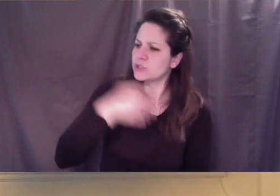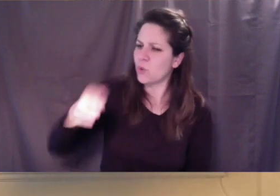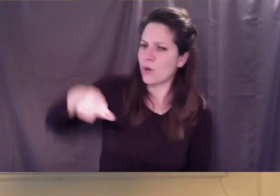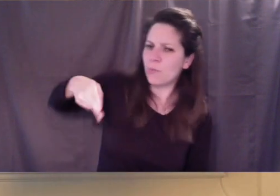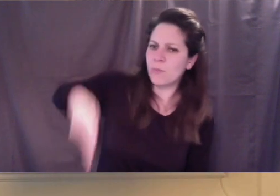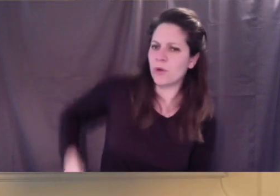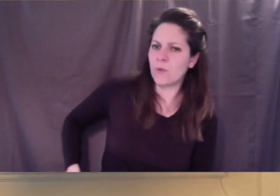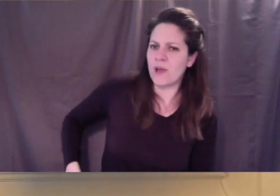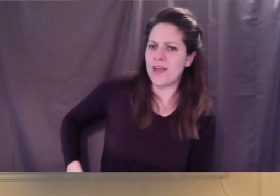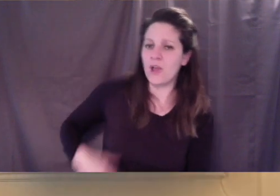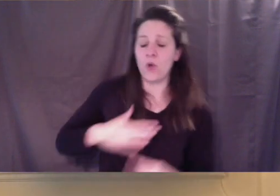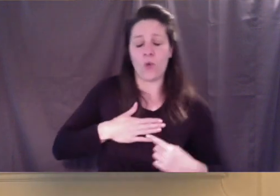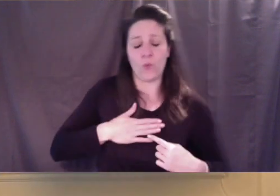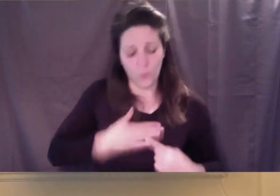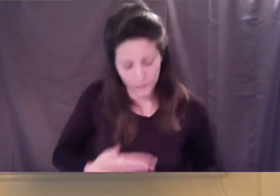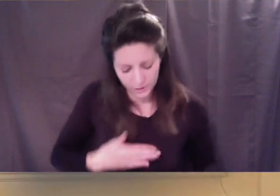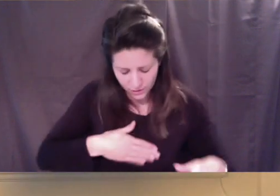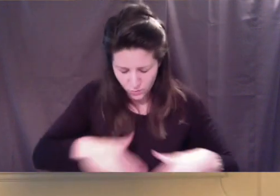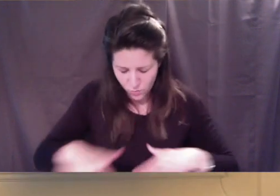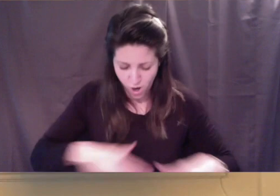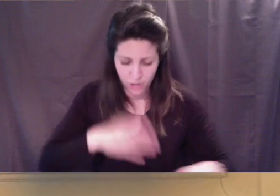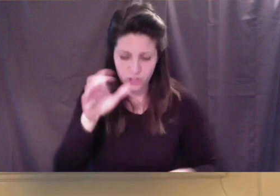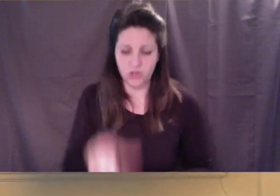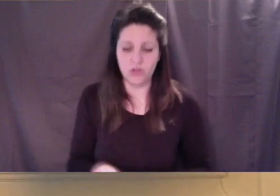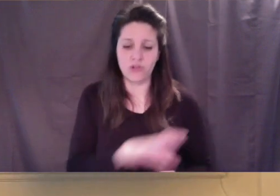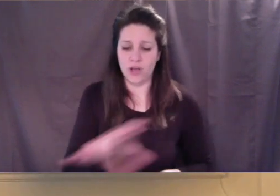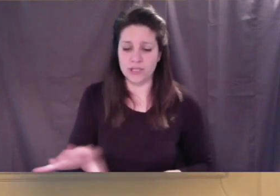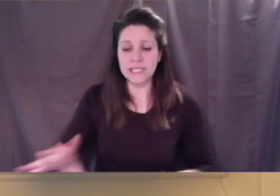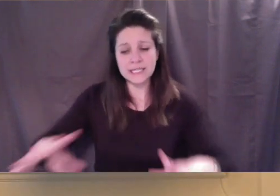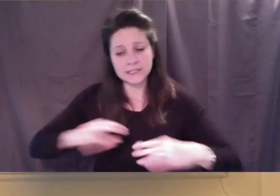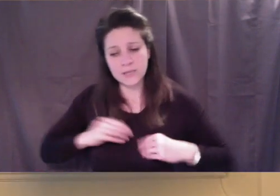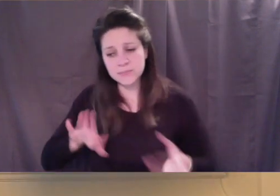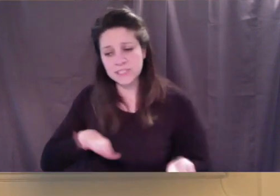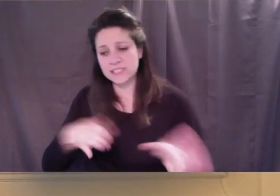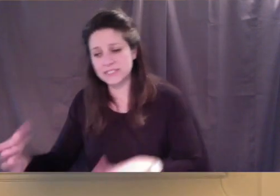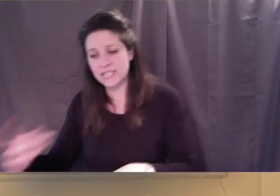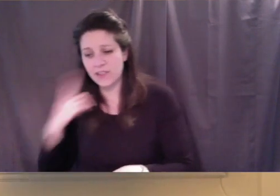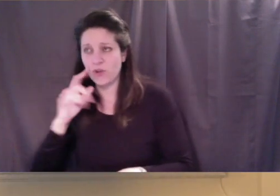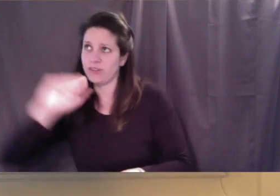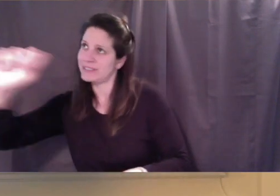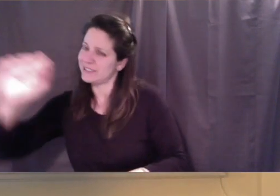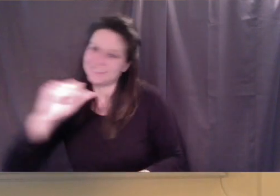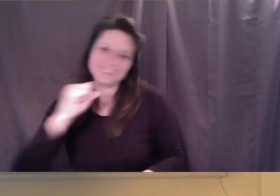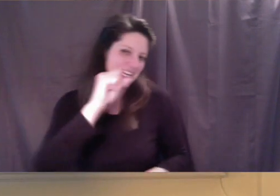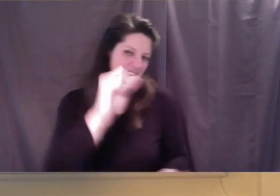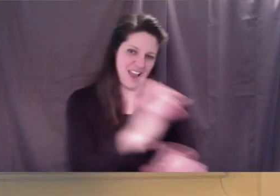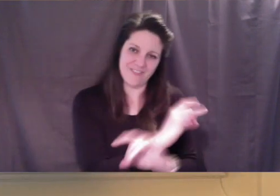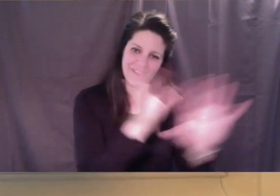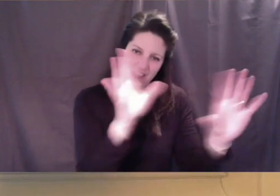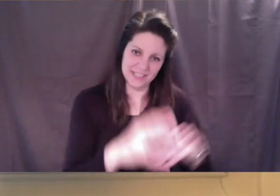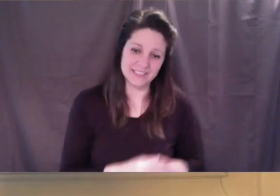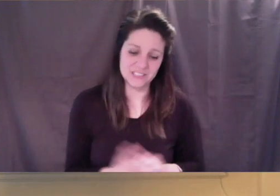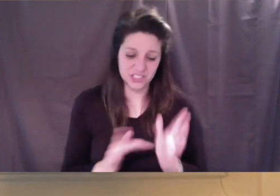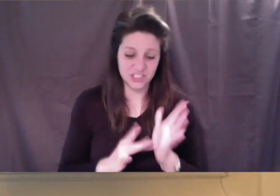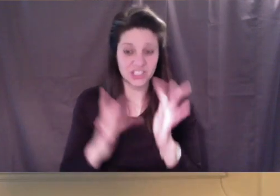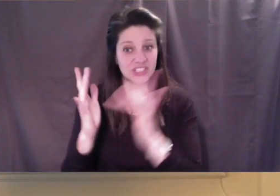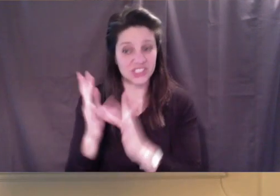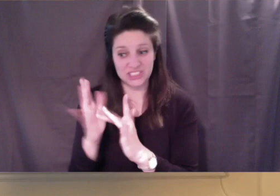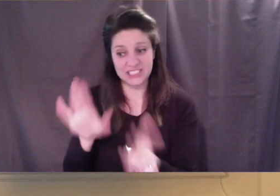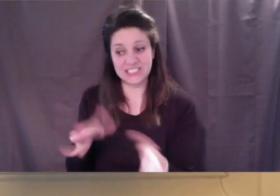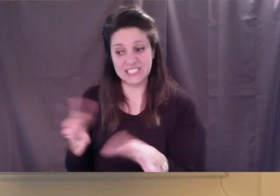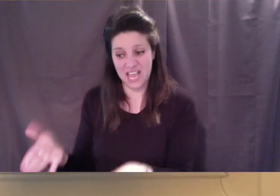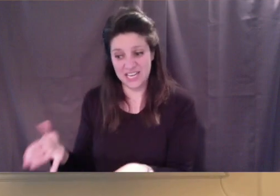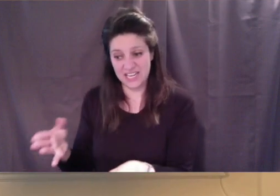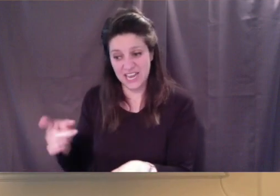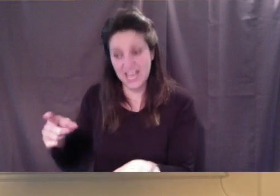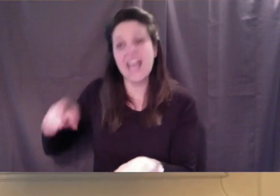to put away the sword, who went willingly to the cross, and who chose death as resistance rather than violence. In Jesus' death,